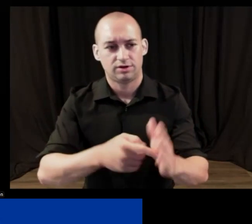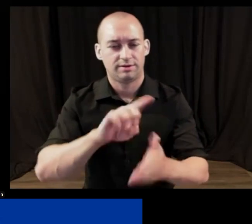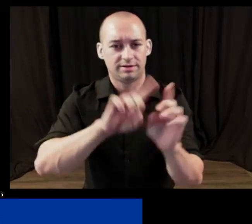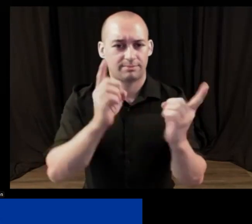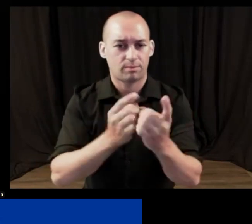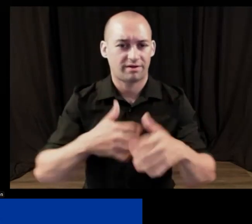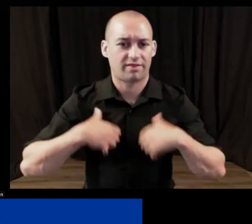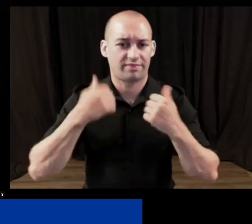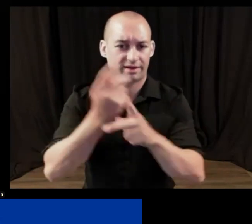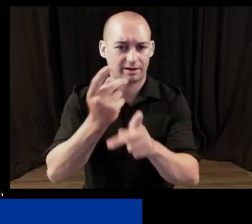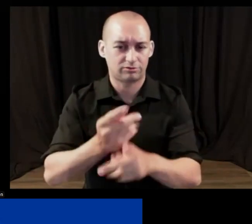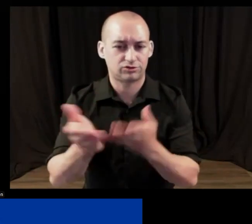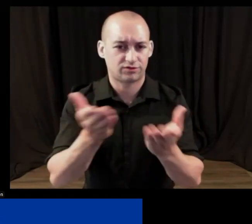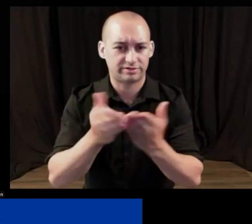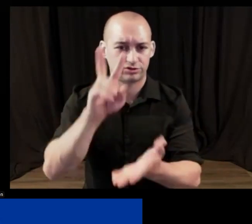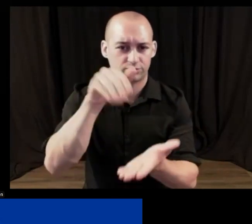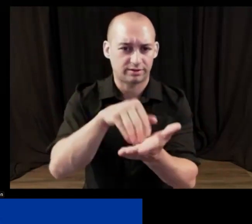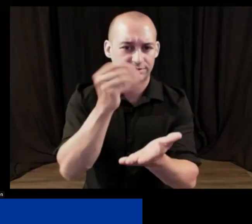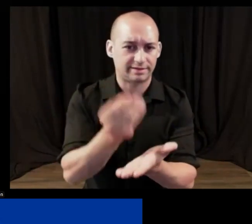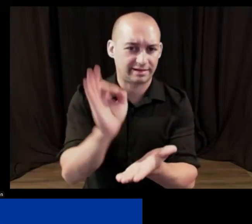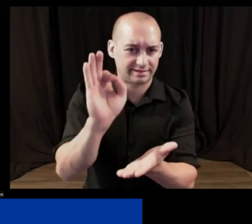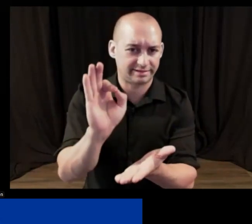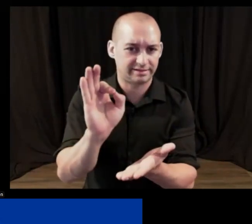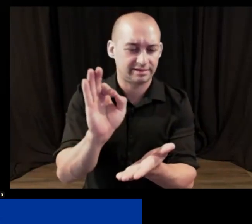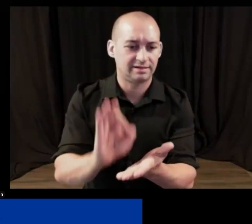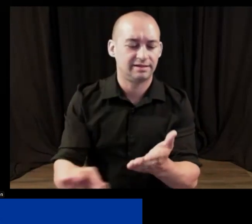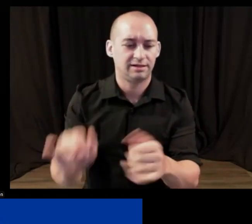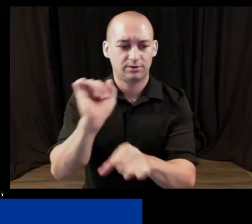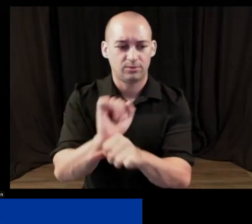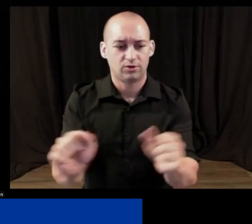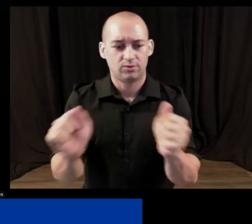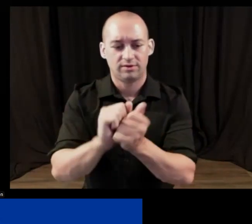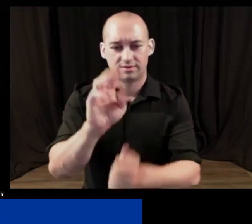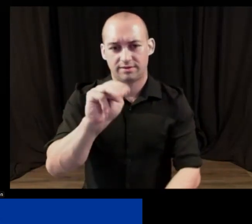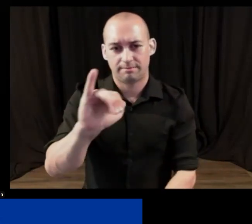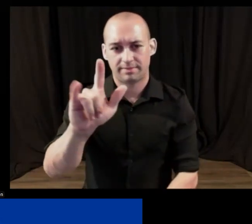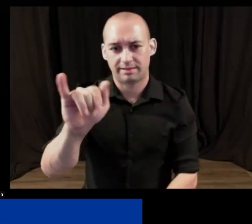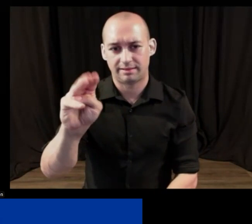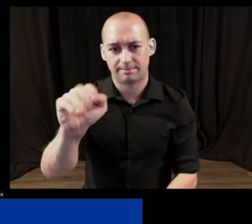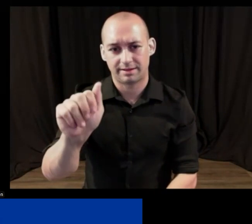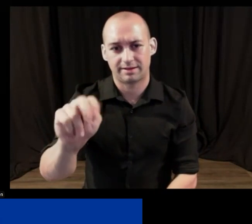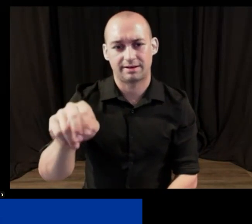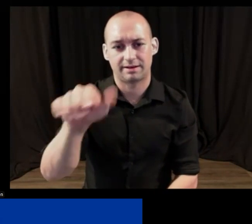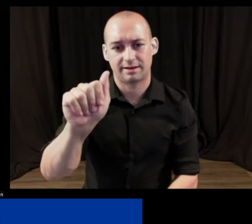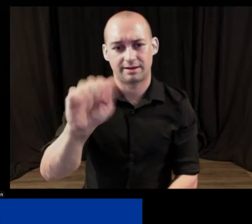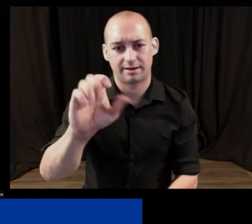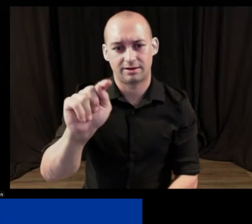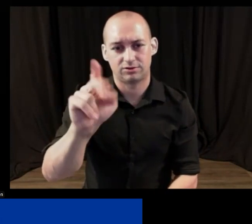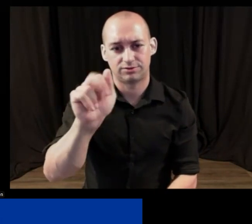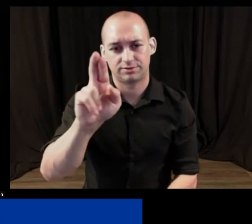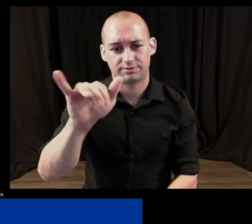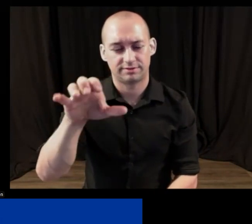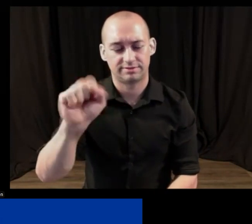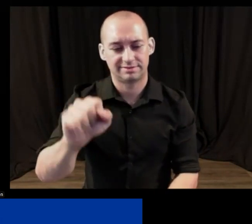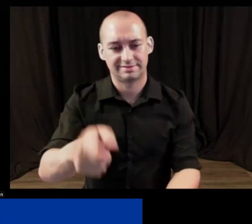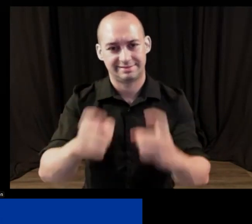Services in 2019, worked with Milliman actuaries to take some data and look